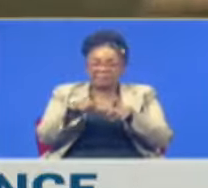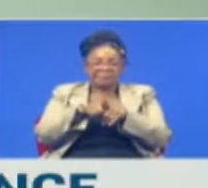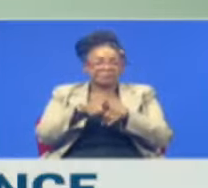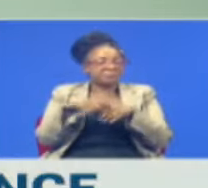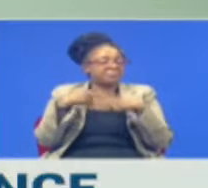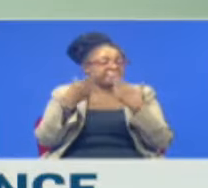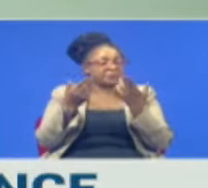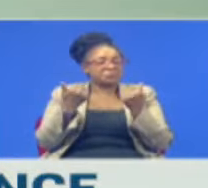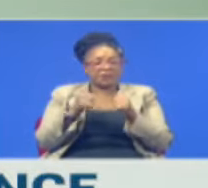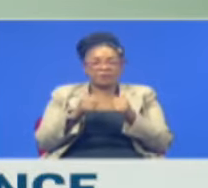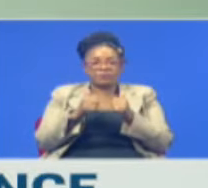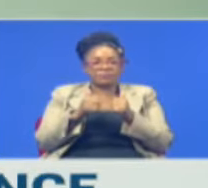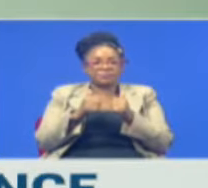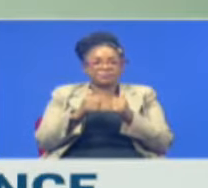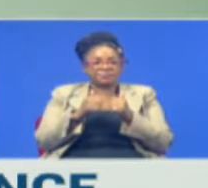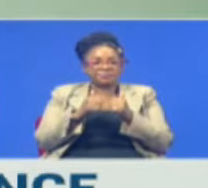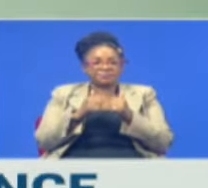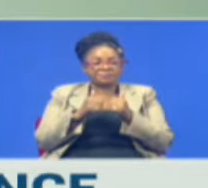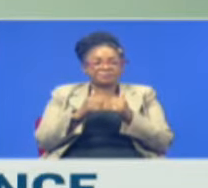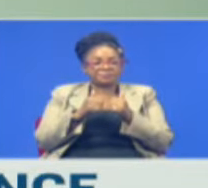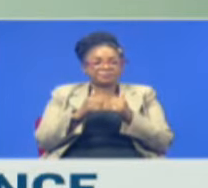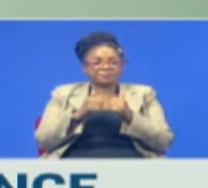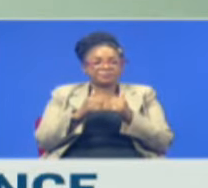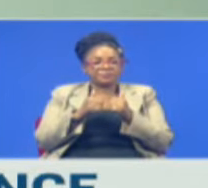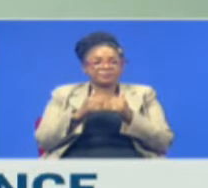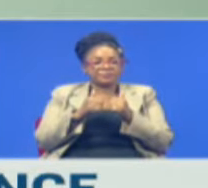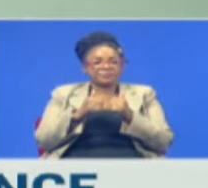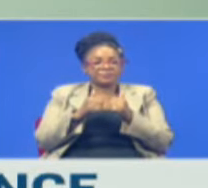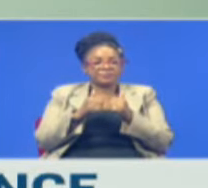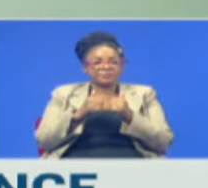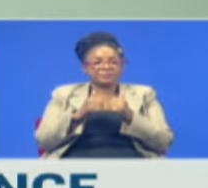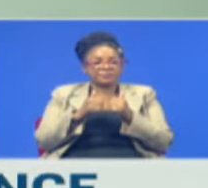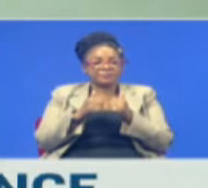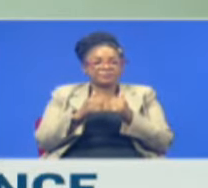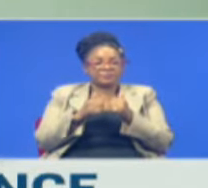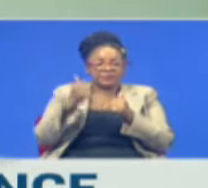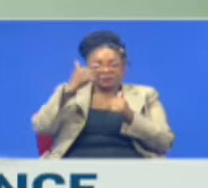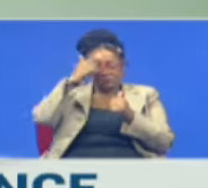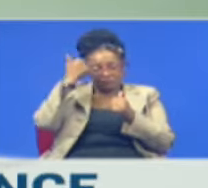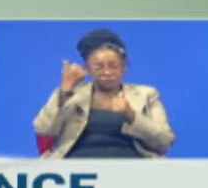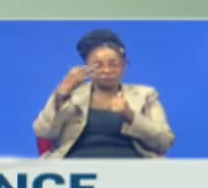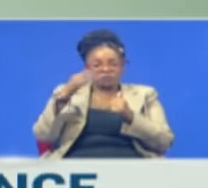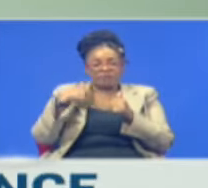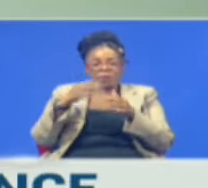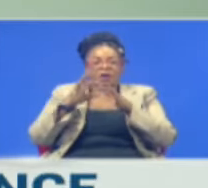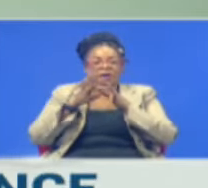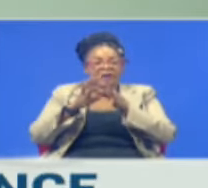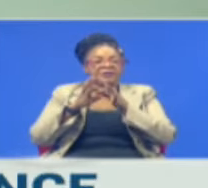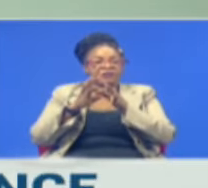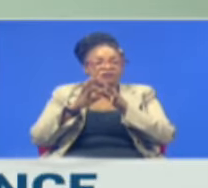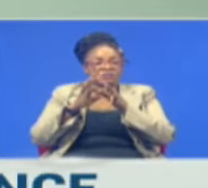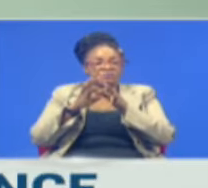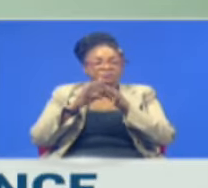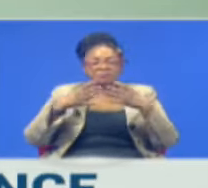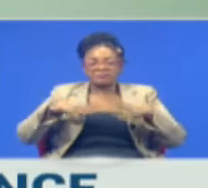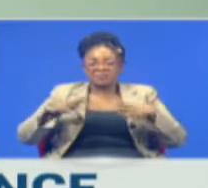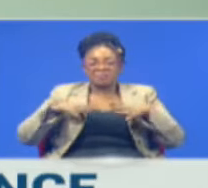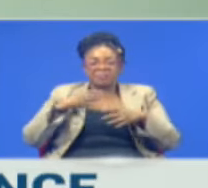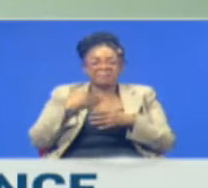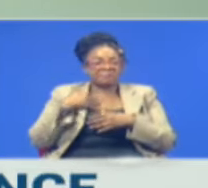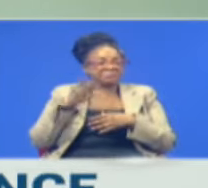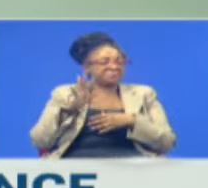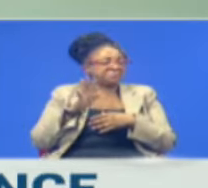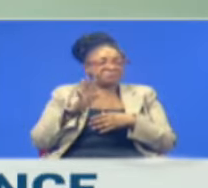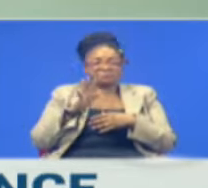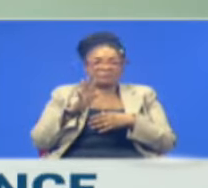unreported. Because of our cultural socialization, people do not even want to say